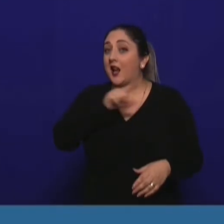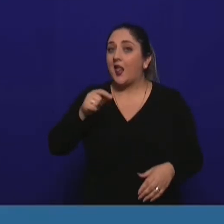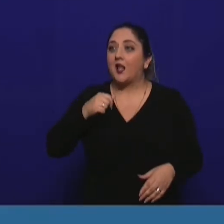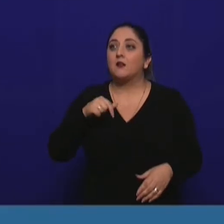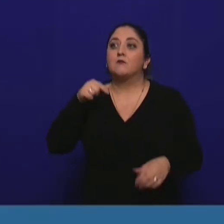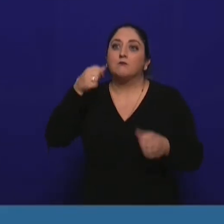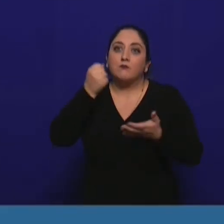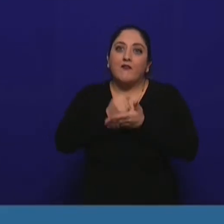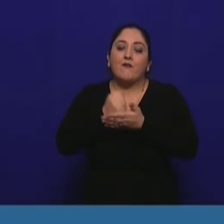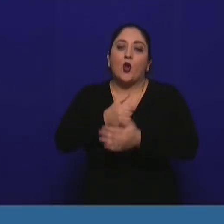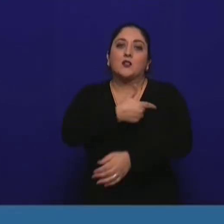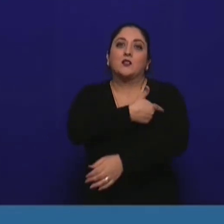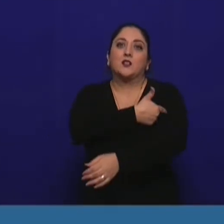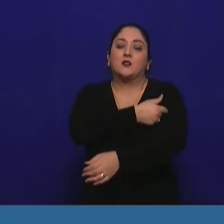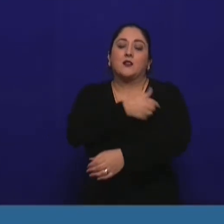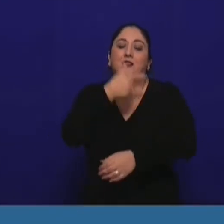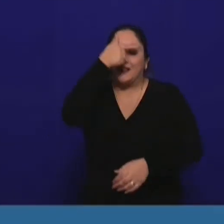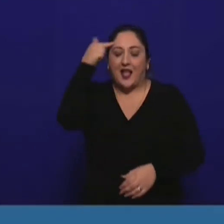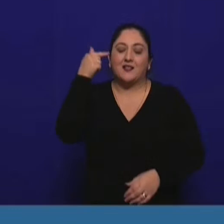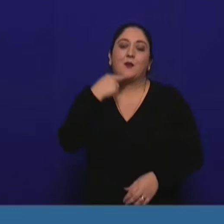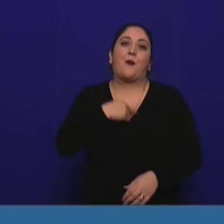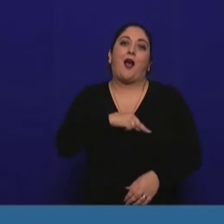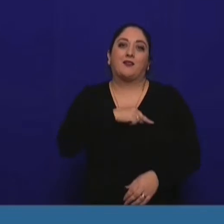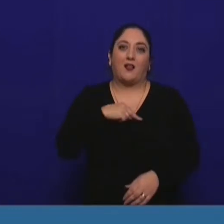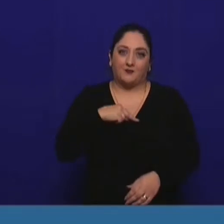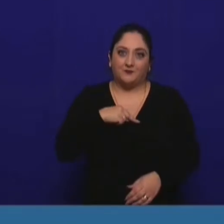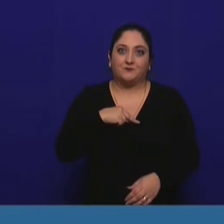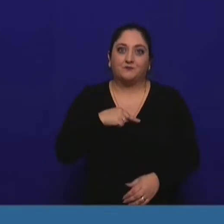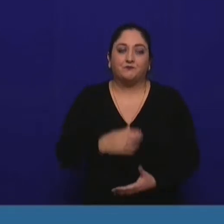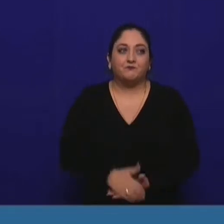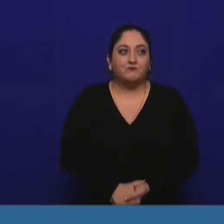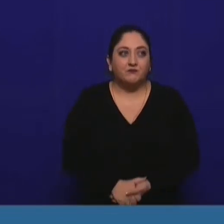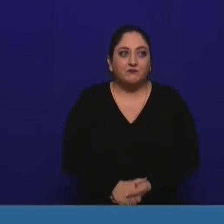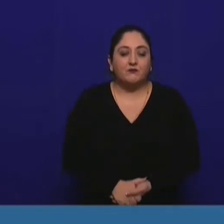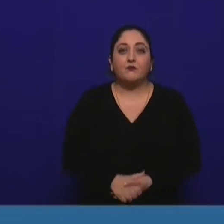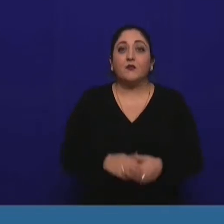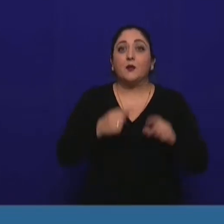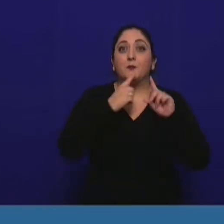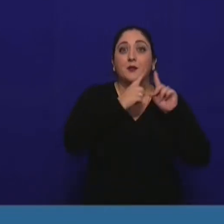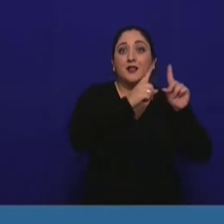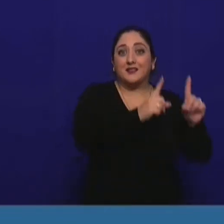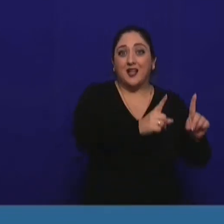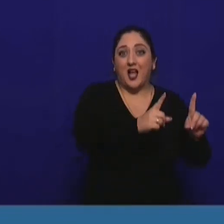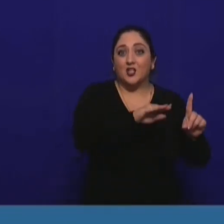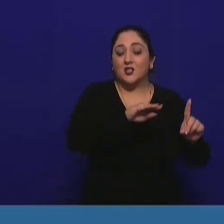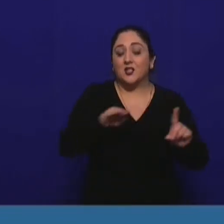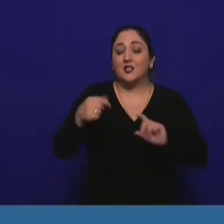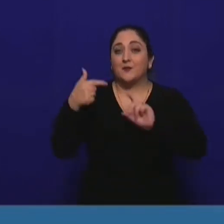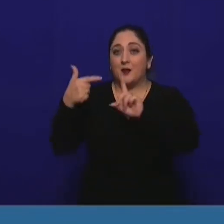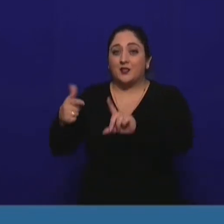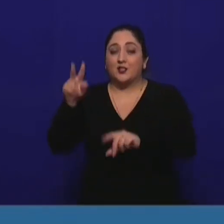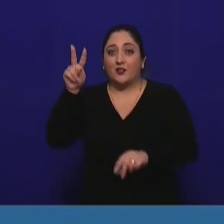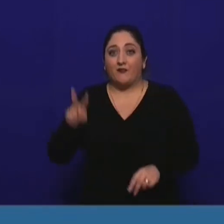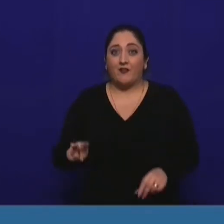nagħmluhom it-test fl-ajruport tagħna. Fatti mill-11 sa 17 ta' frar għamilna